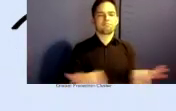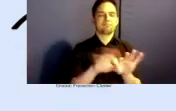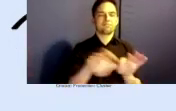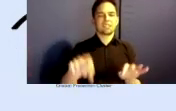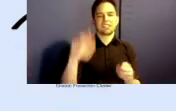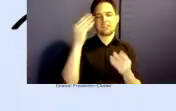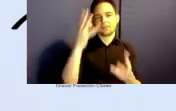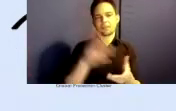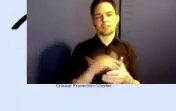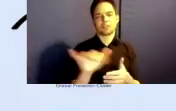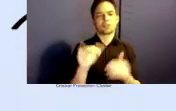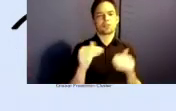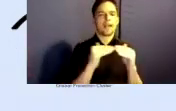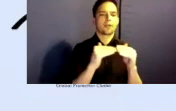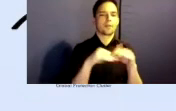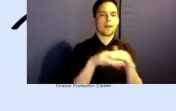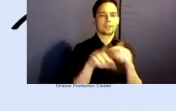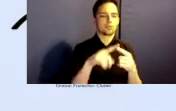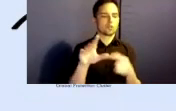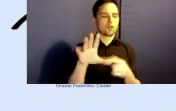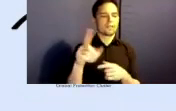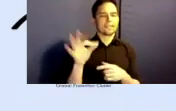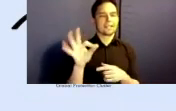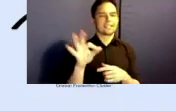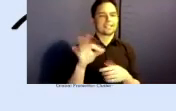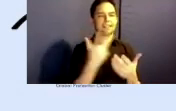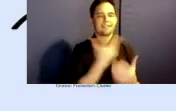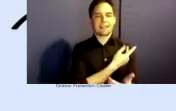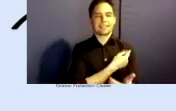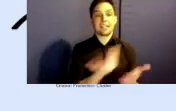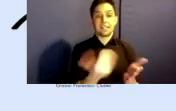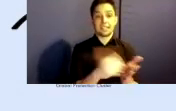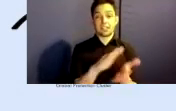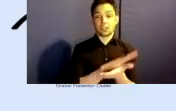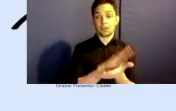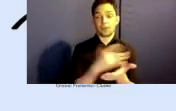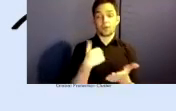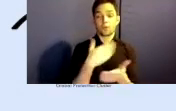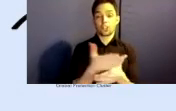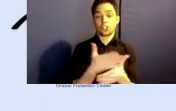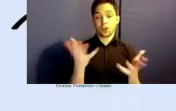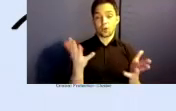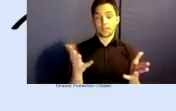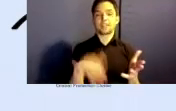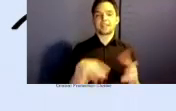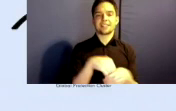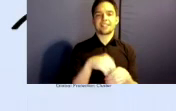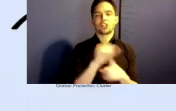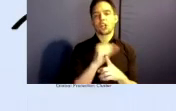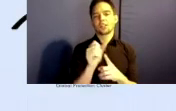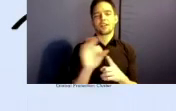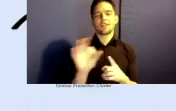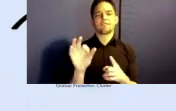for equitable access to COVID-19 vaccines. Again, the documents that we shared are in the context of collective